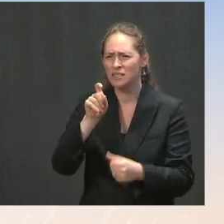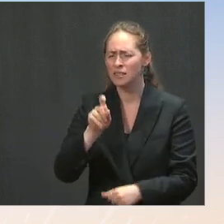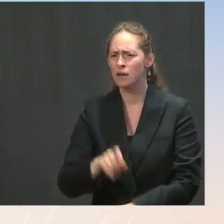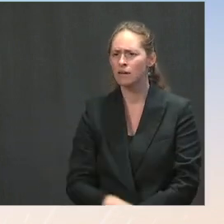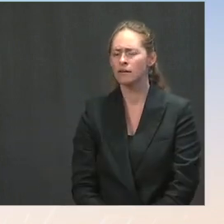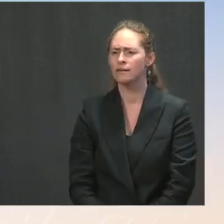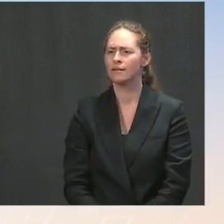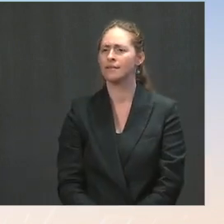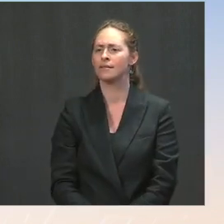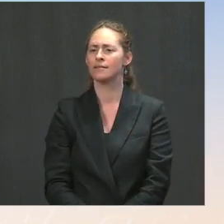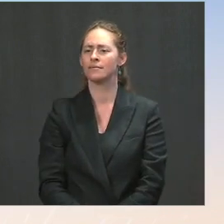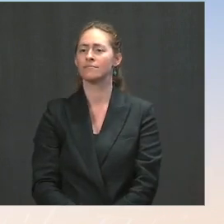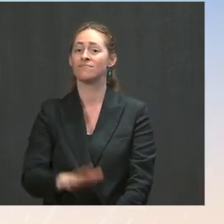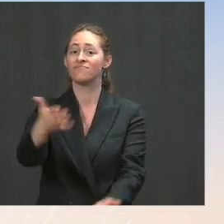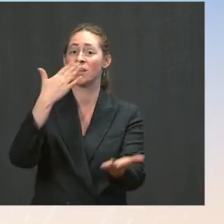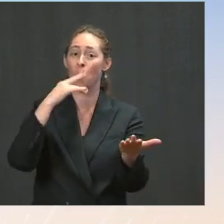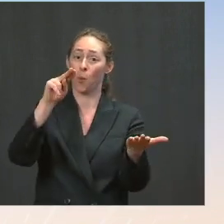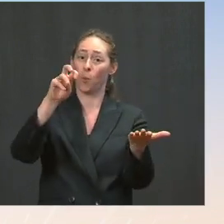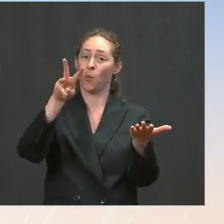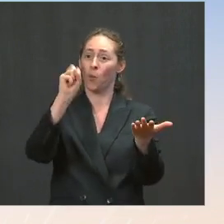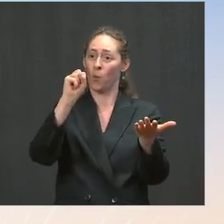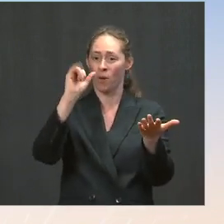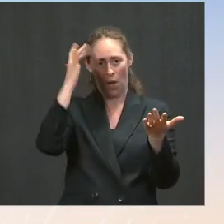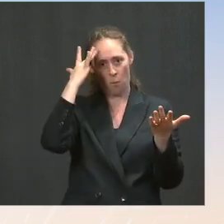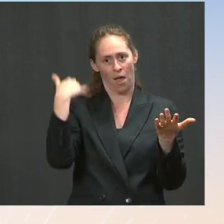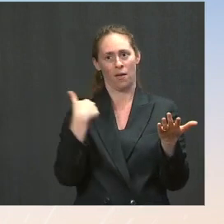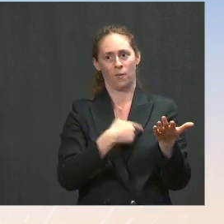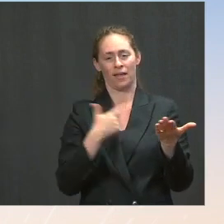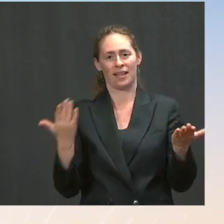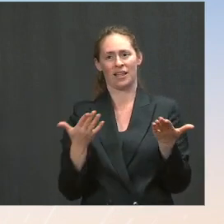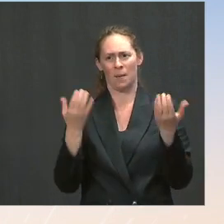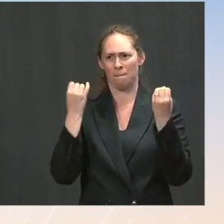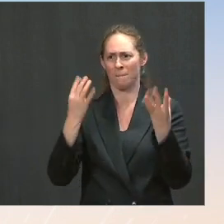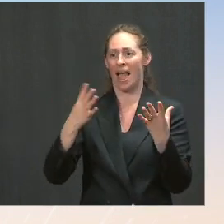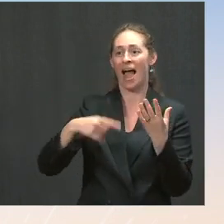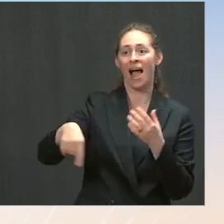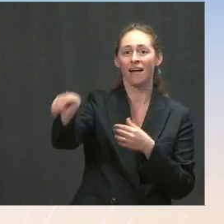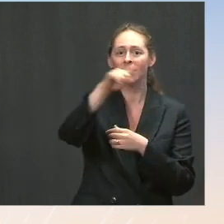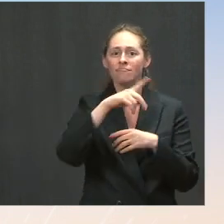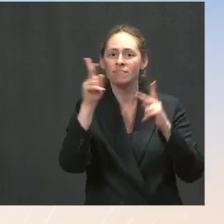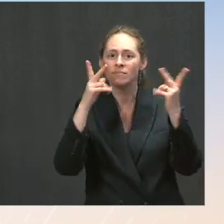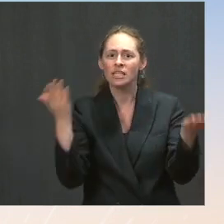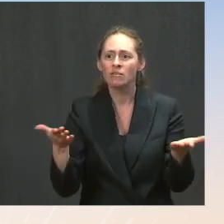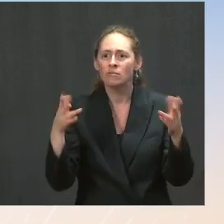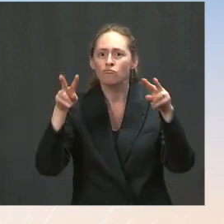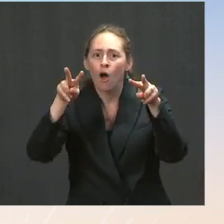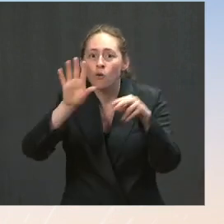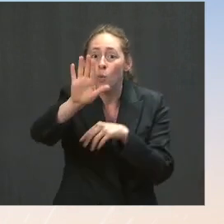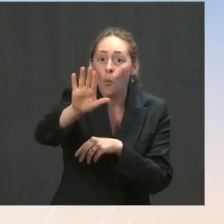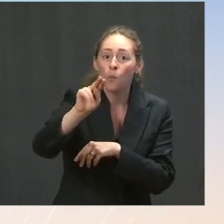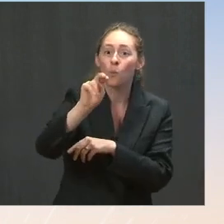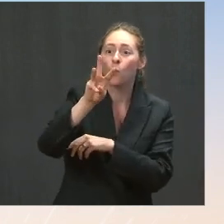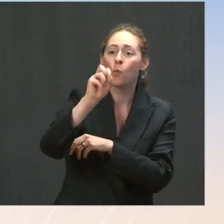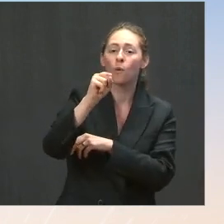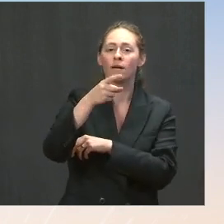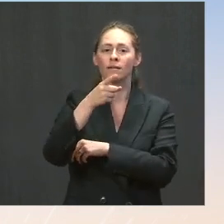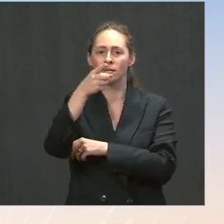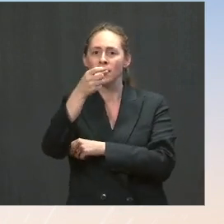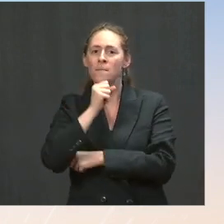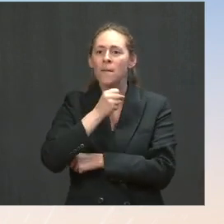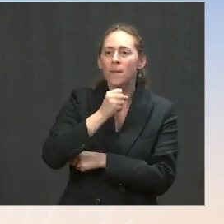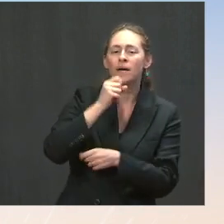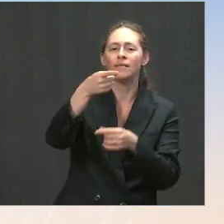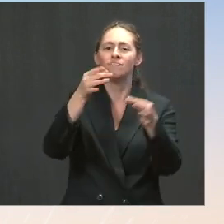You've got millions of people and Americans who watch your broadcasts and watch your shows and listen to you to hear what they should know about